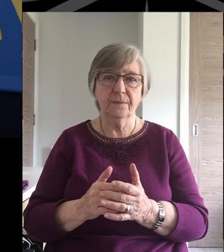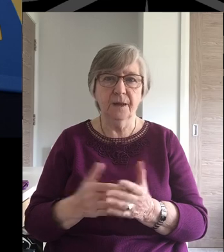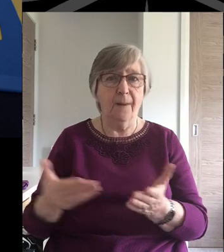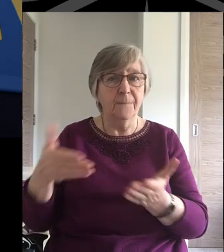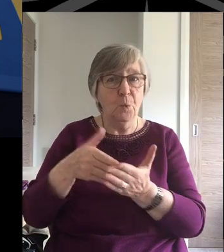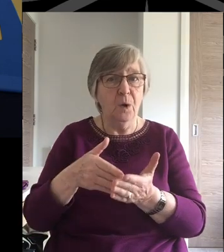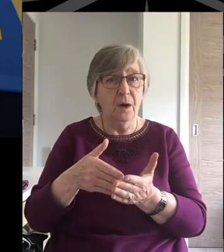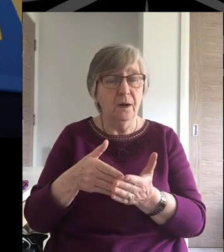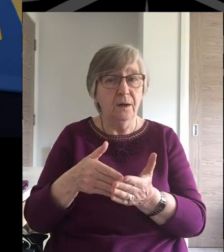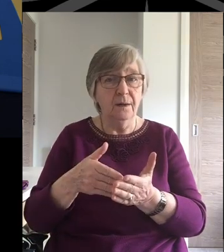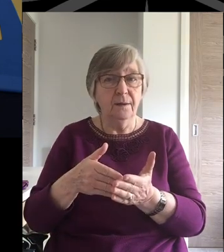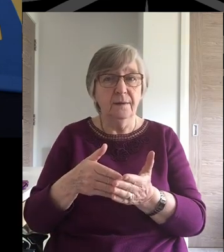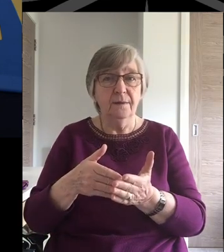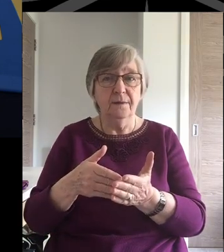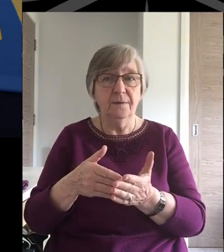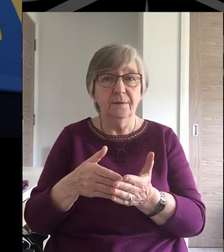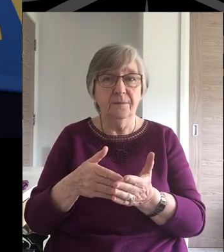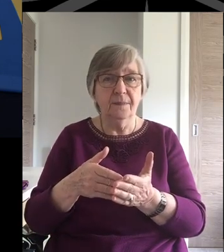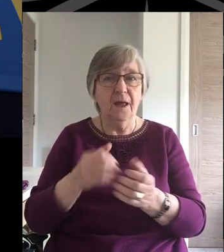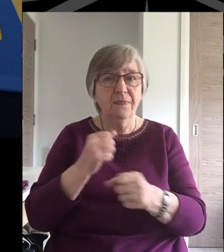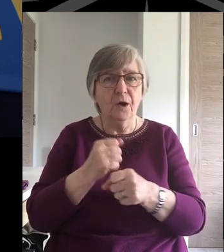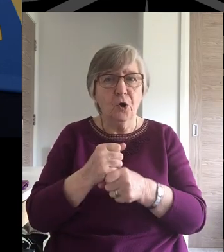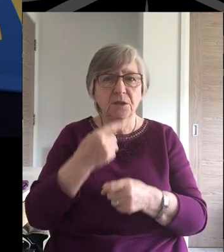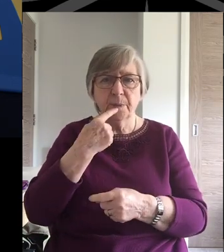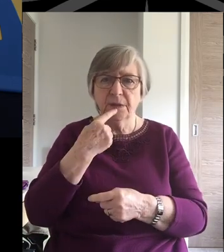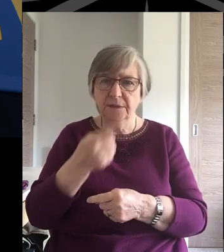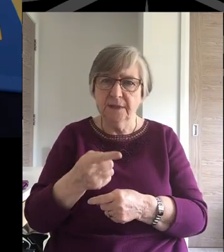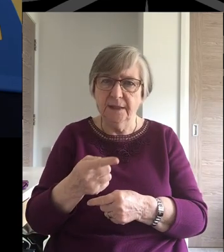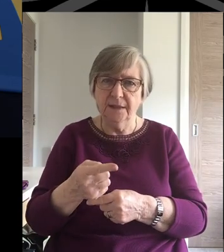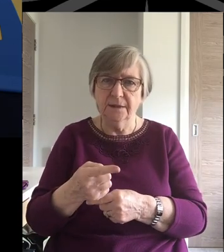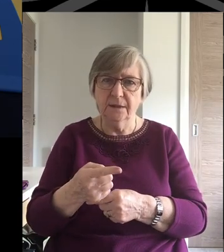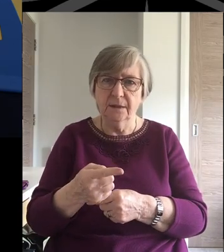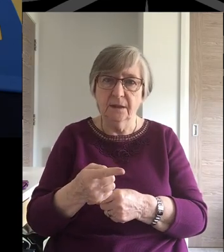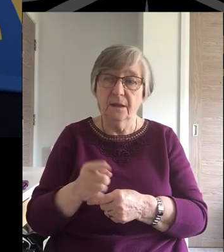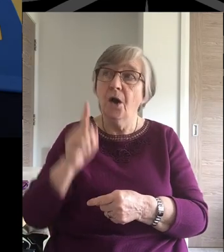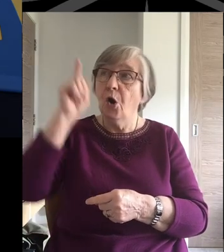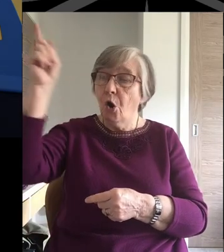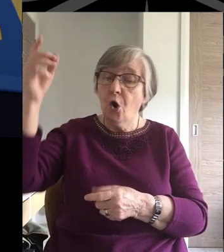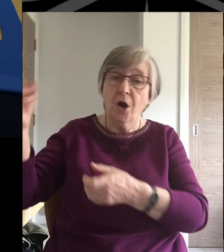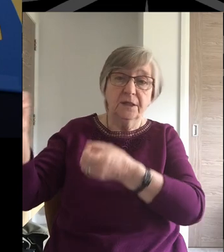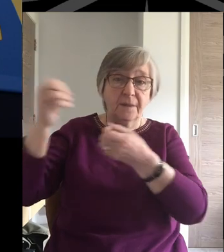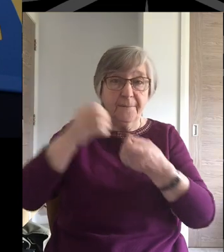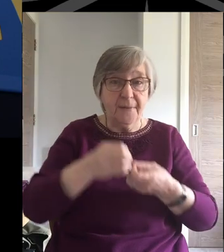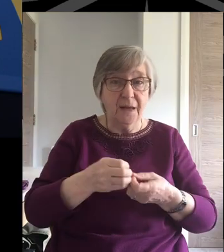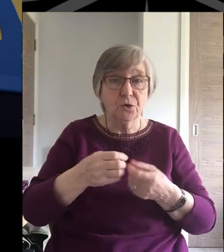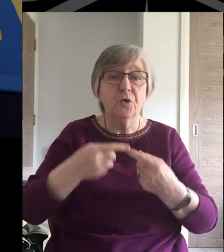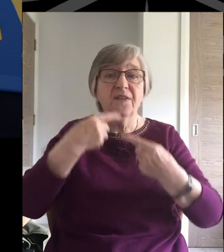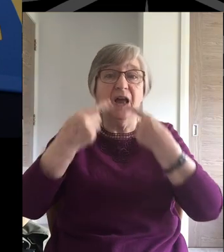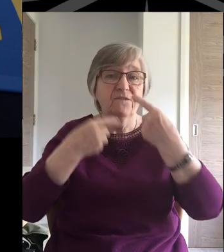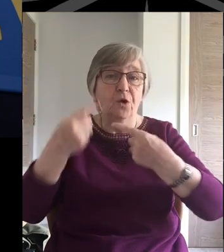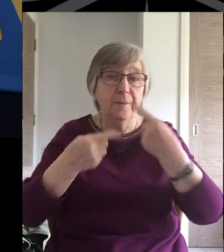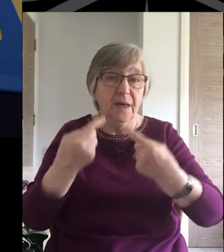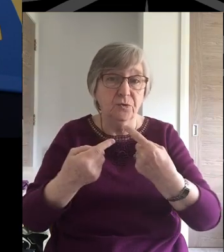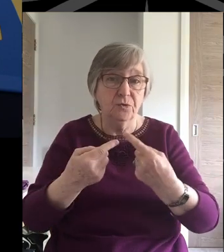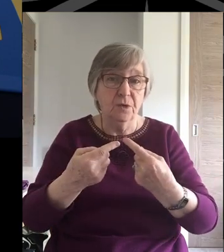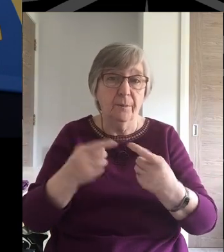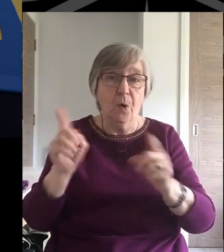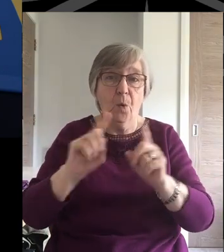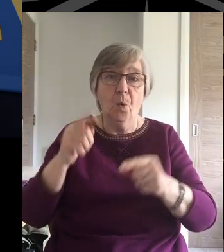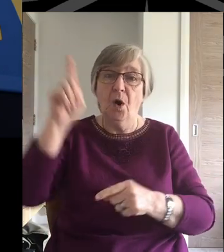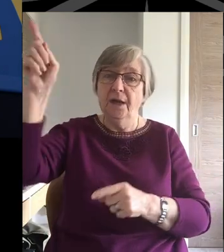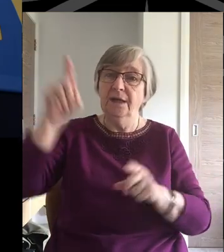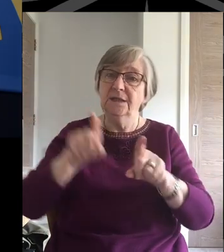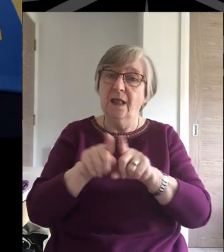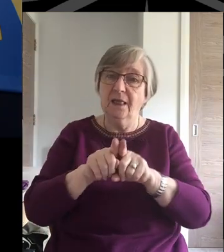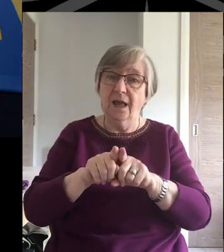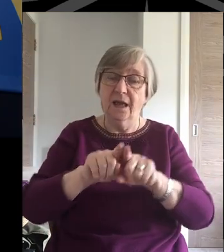More than that, the gospel's claim is not just that God has passed on some information about what he's like so that we